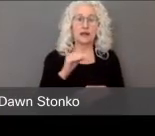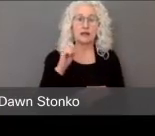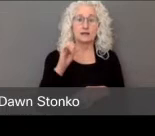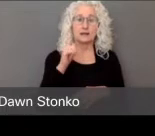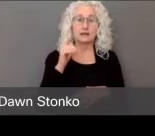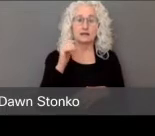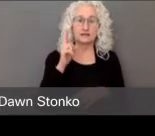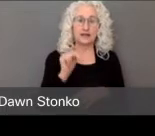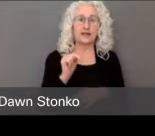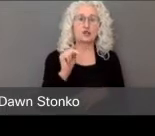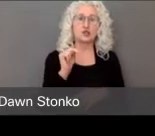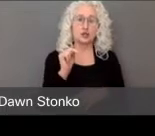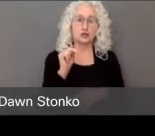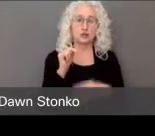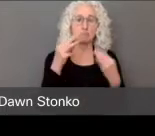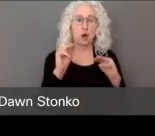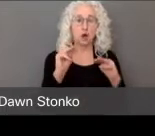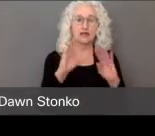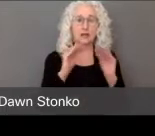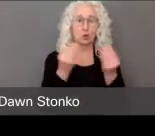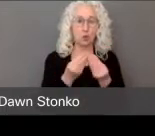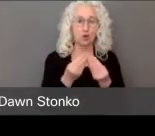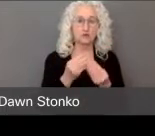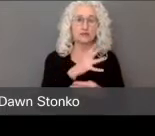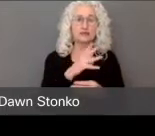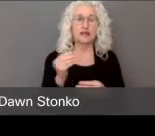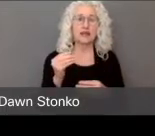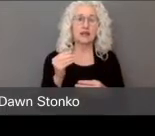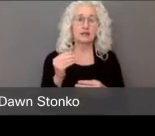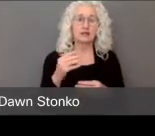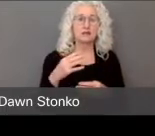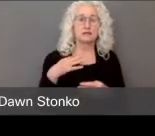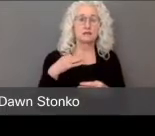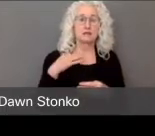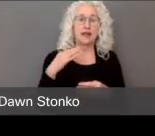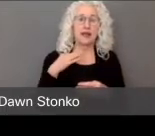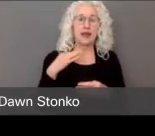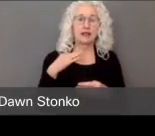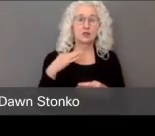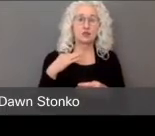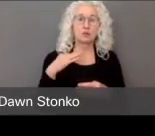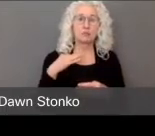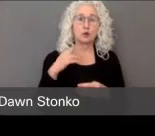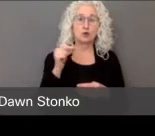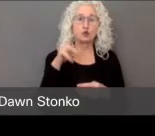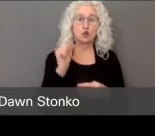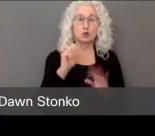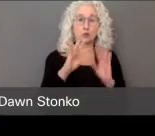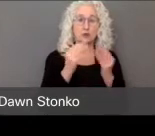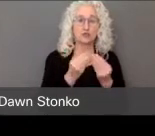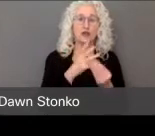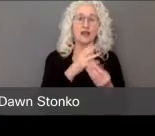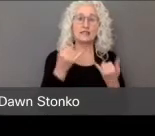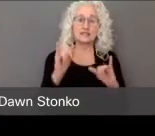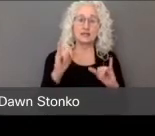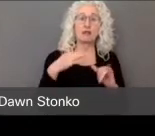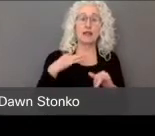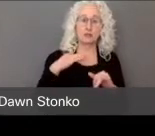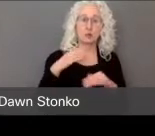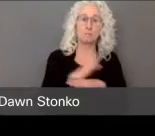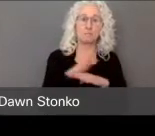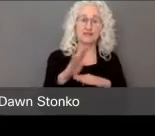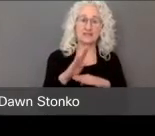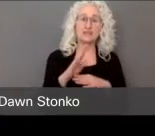orgs, and eligible news orgs. And then still eligible business entities,